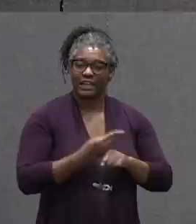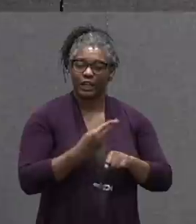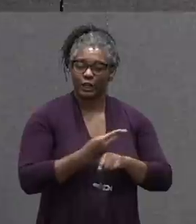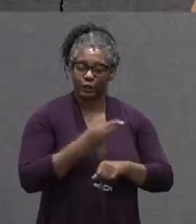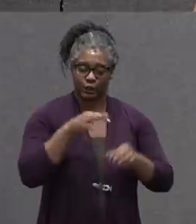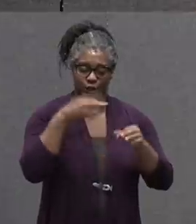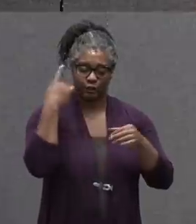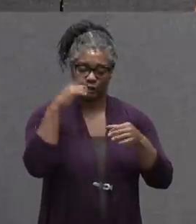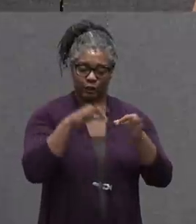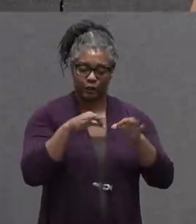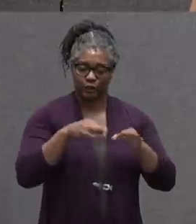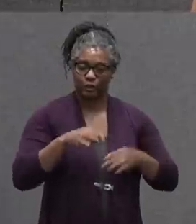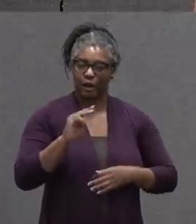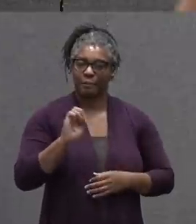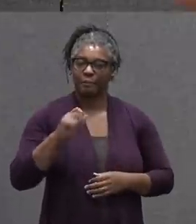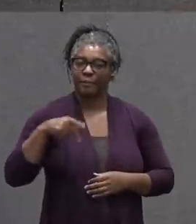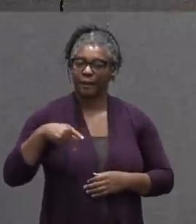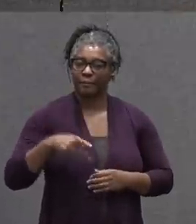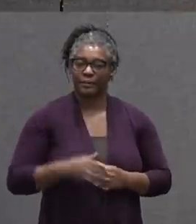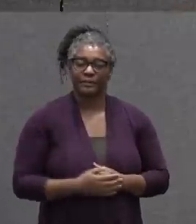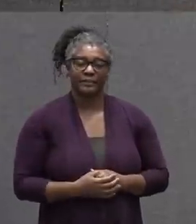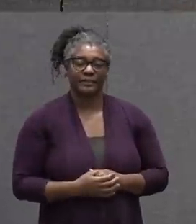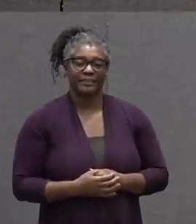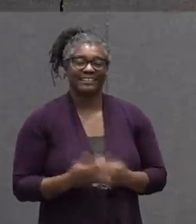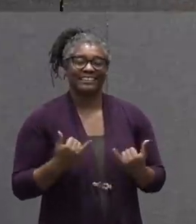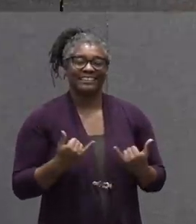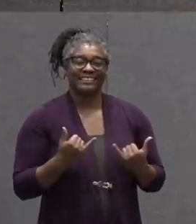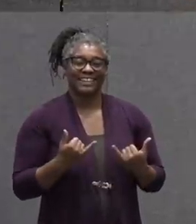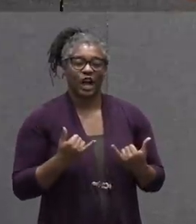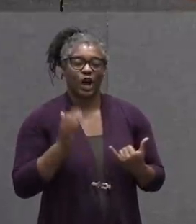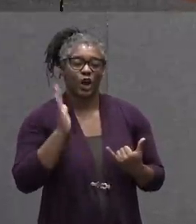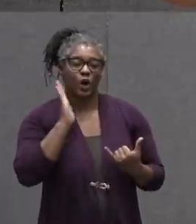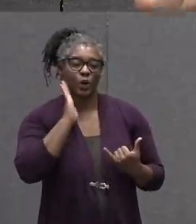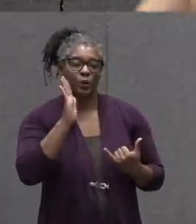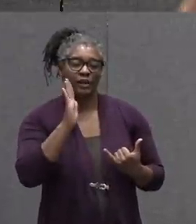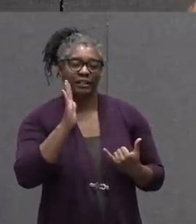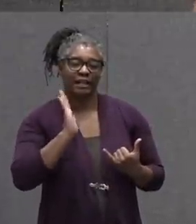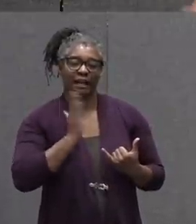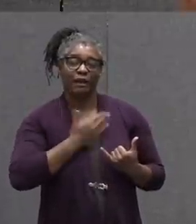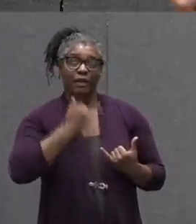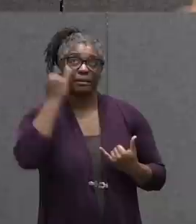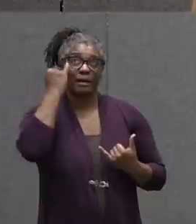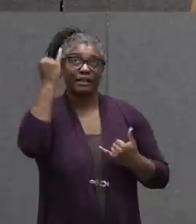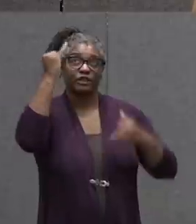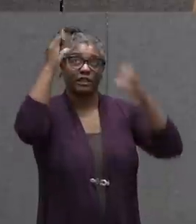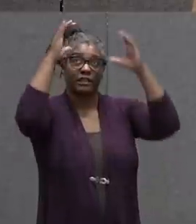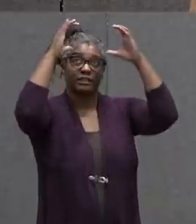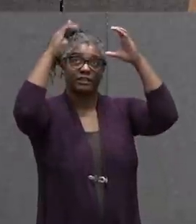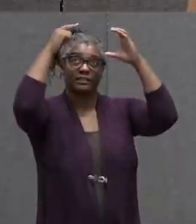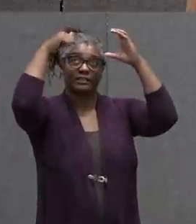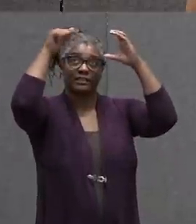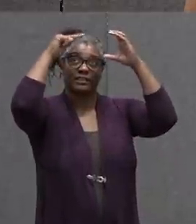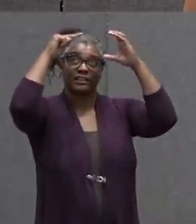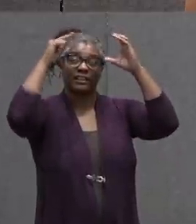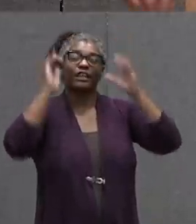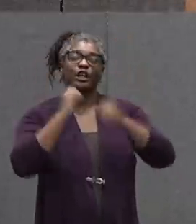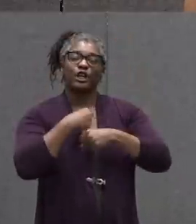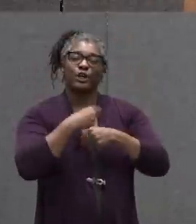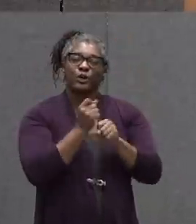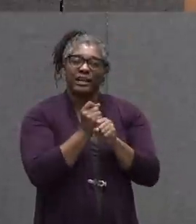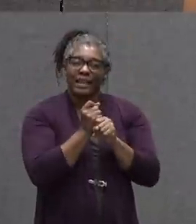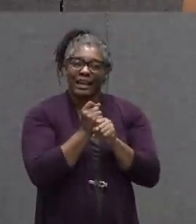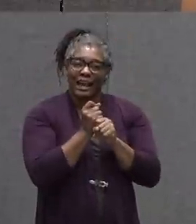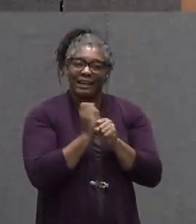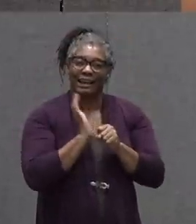We're going to take a look into our own imagination today and create our own visual map,